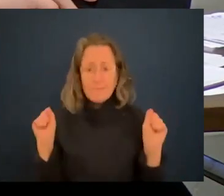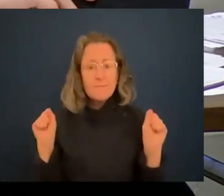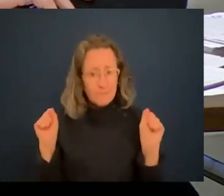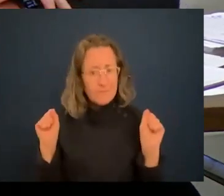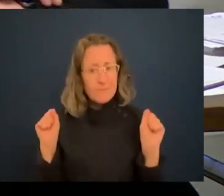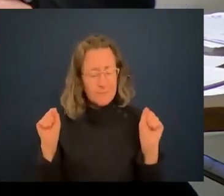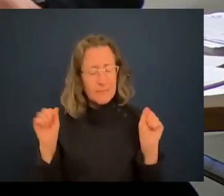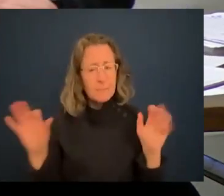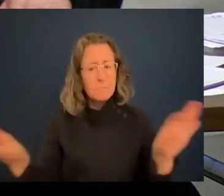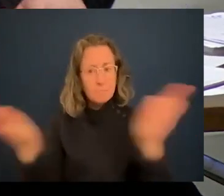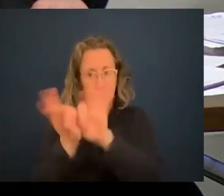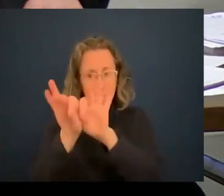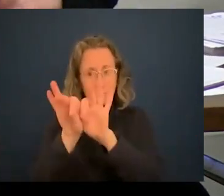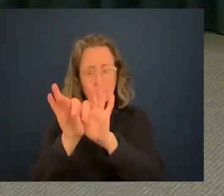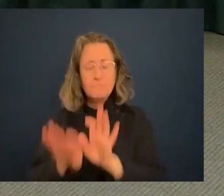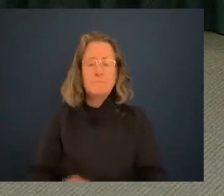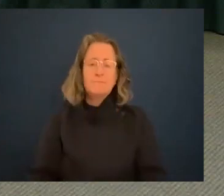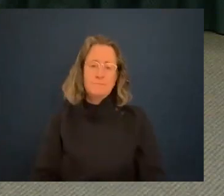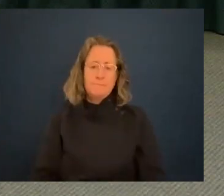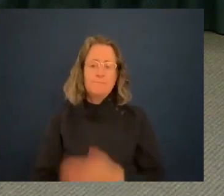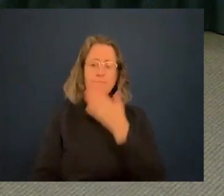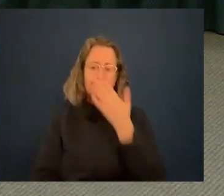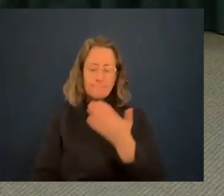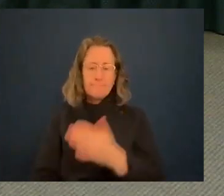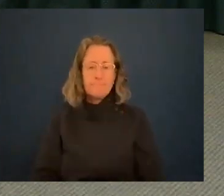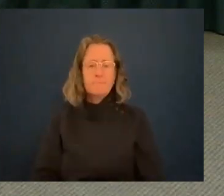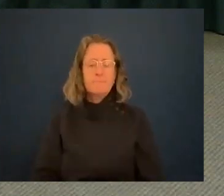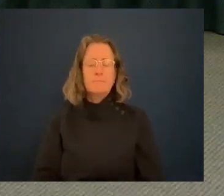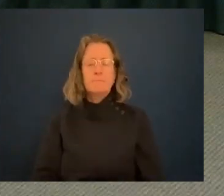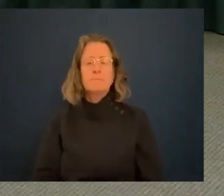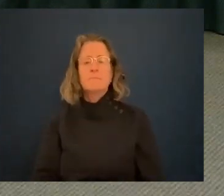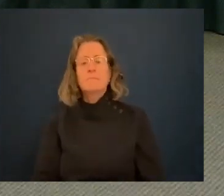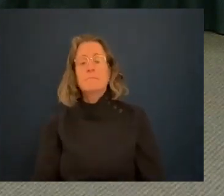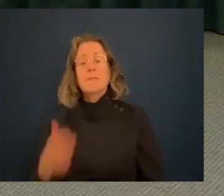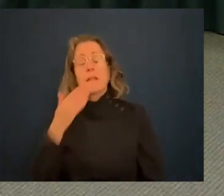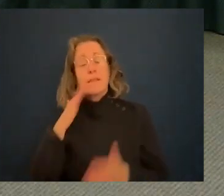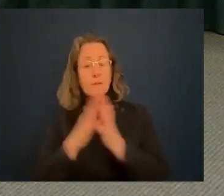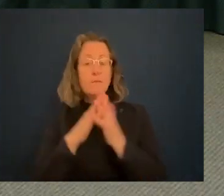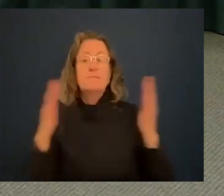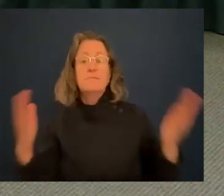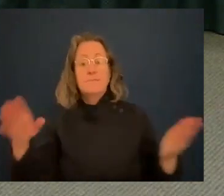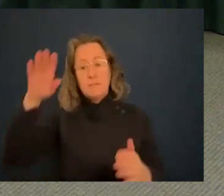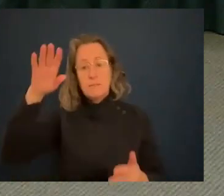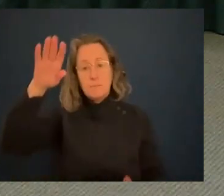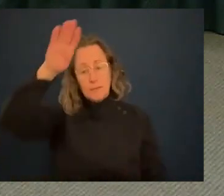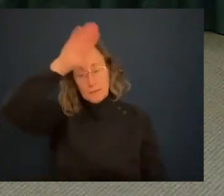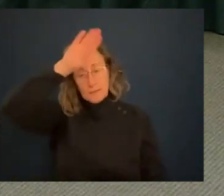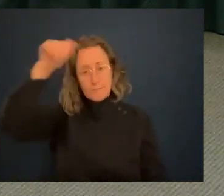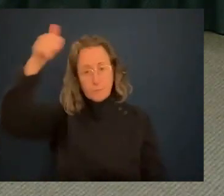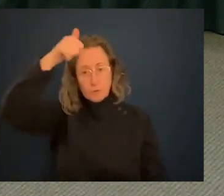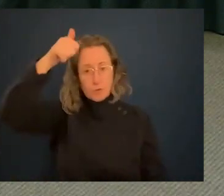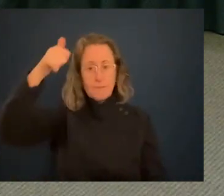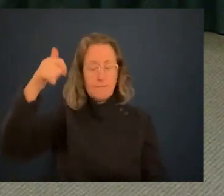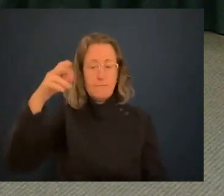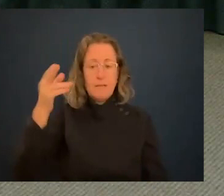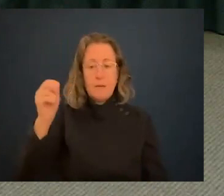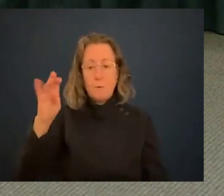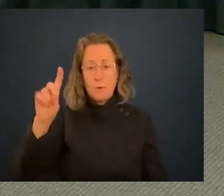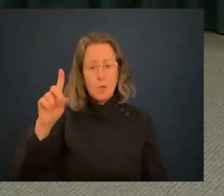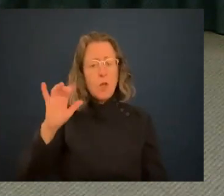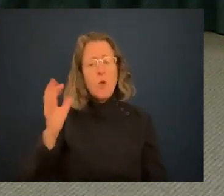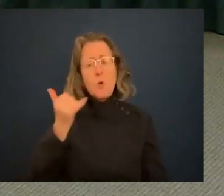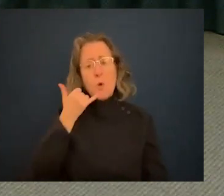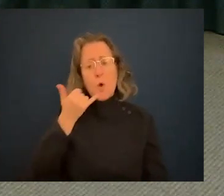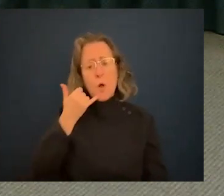you yeah thank you very much Chief Howard I just want to uh the call staff that you were referring to